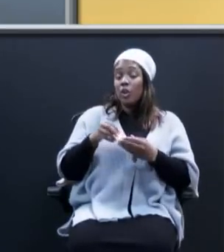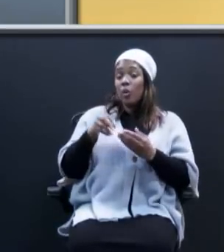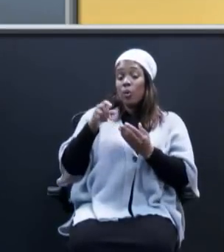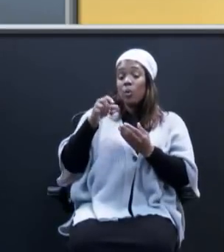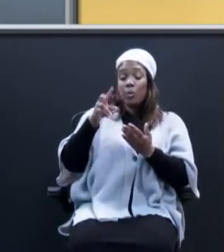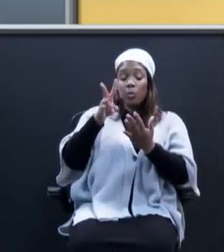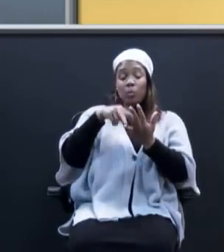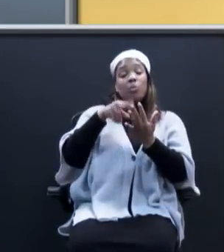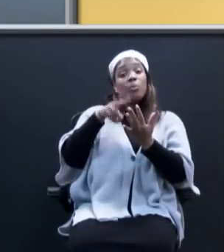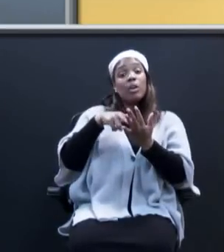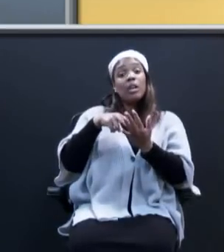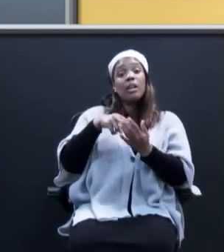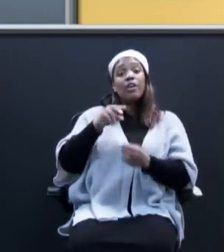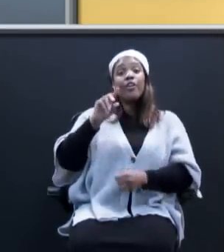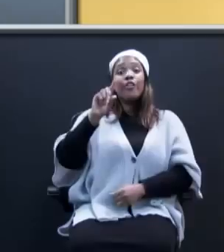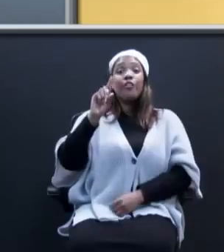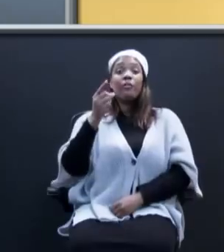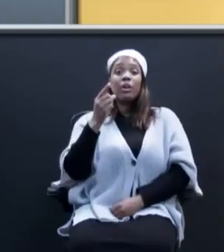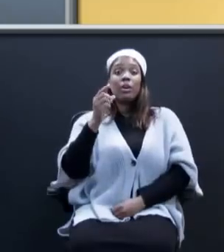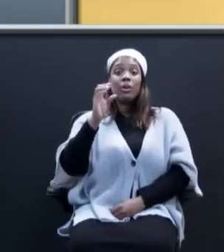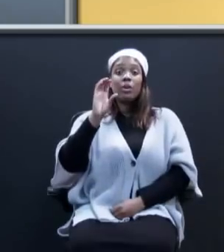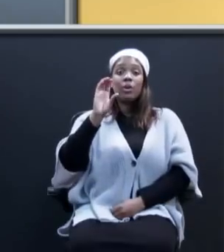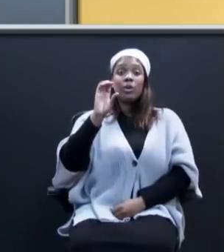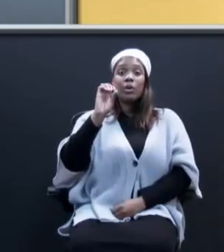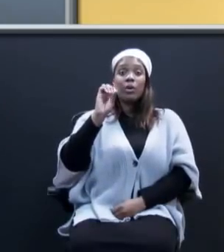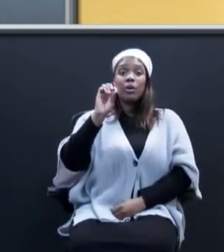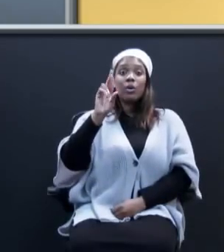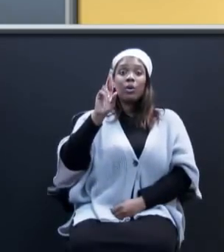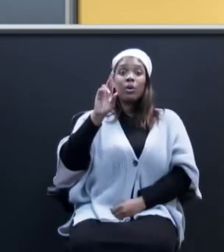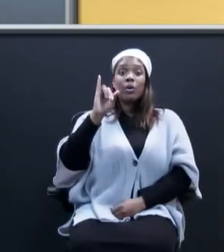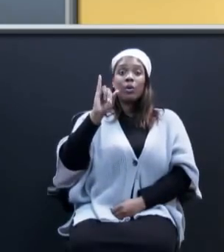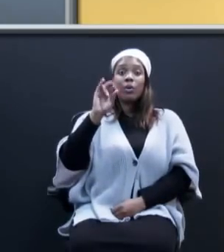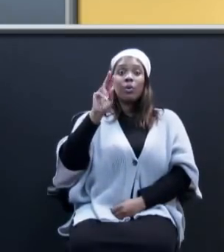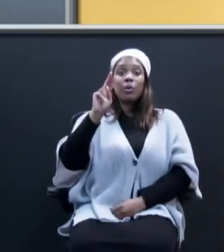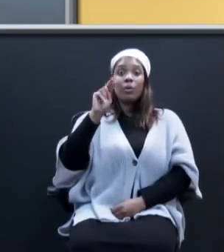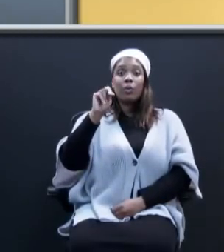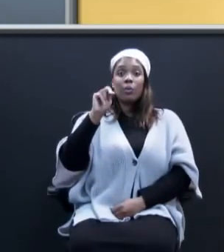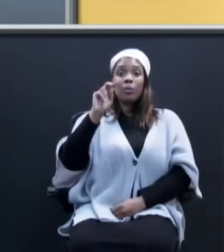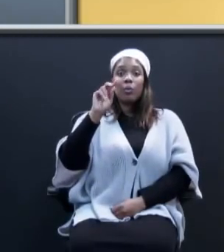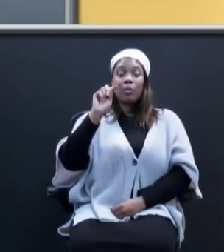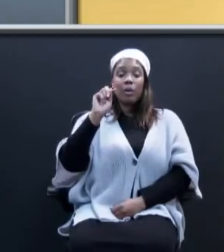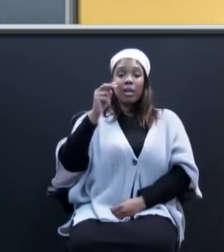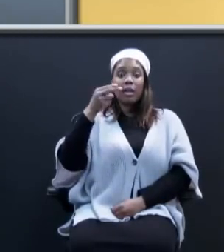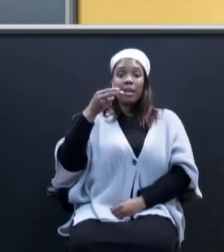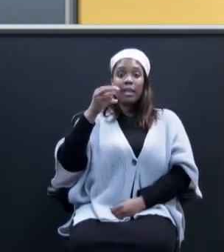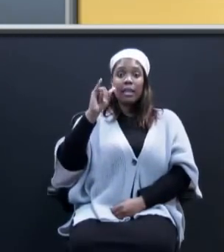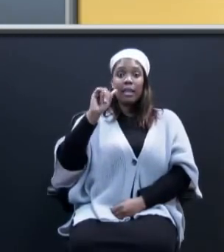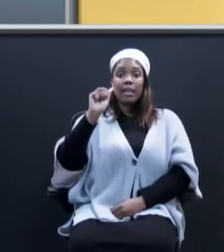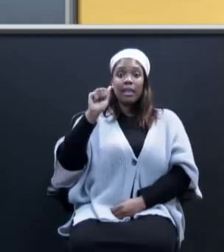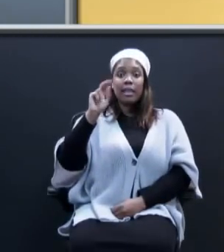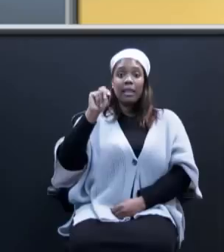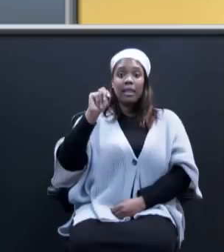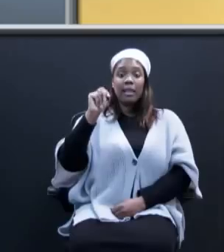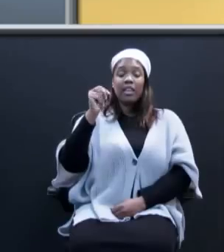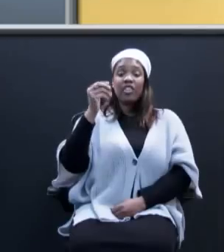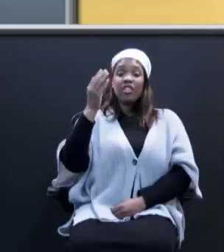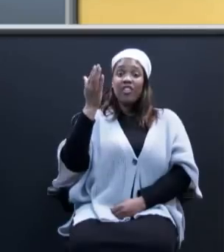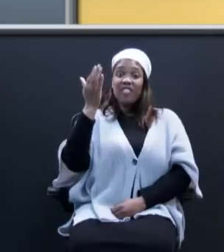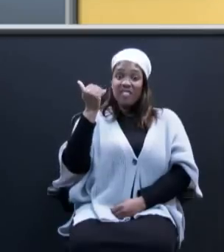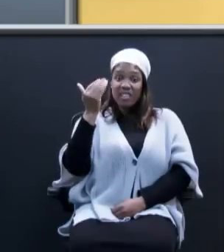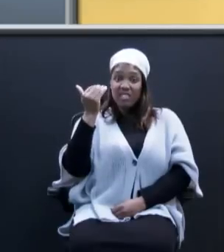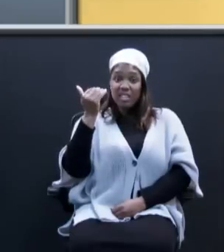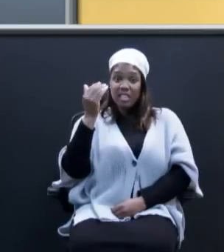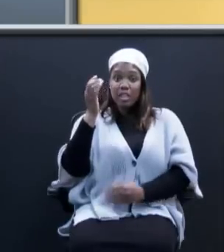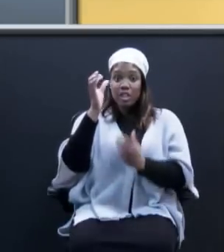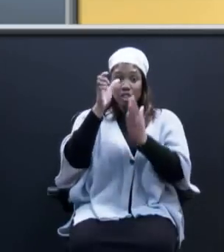because this blood means something, sisters and brothers. We're going to get us some spiritual meaning out of this. Once